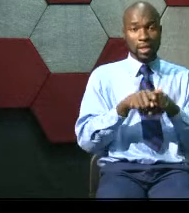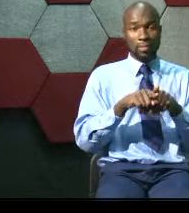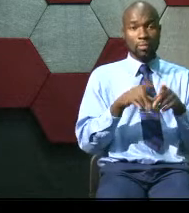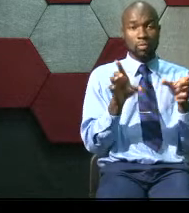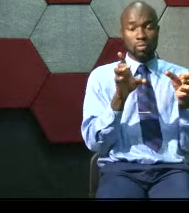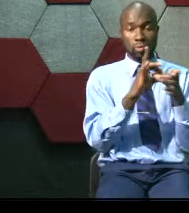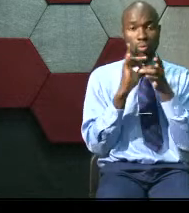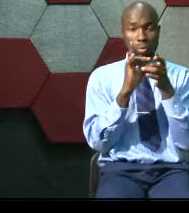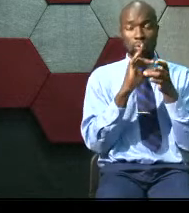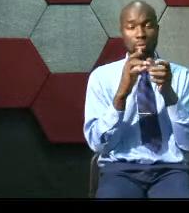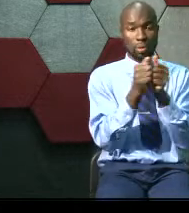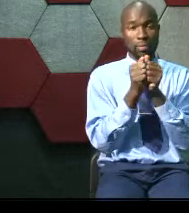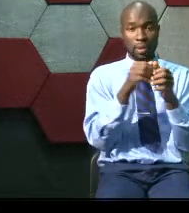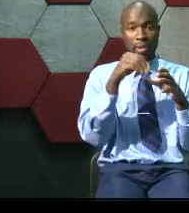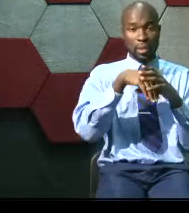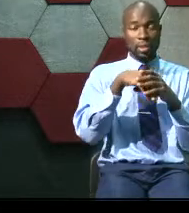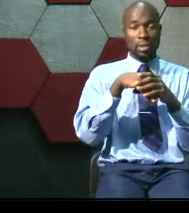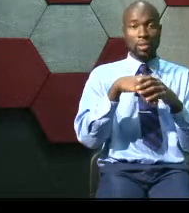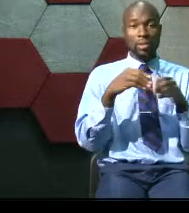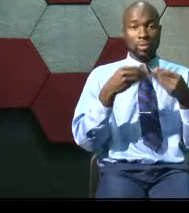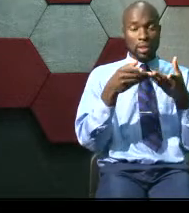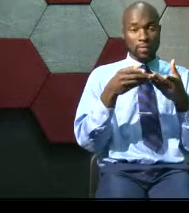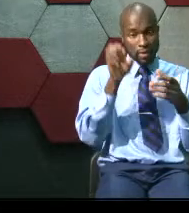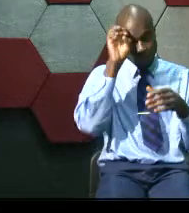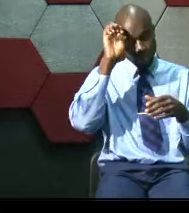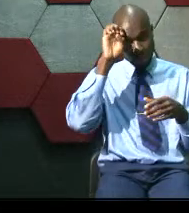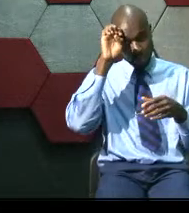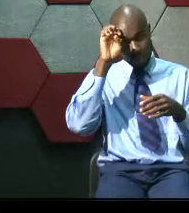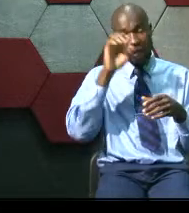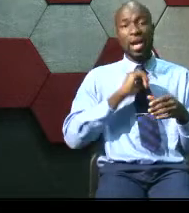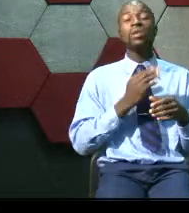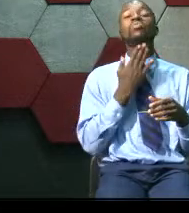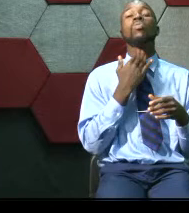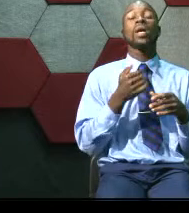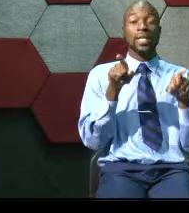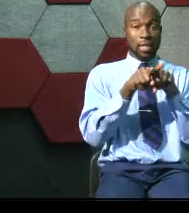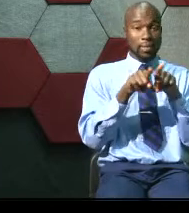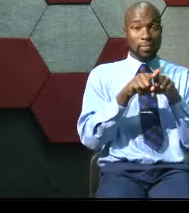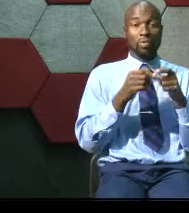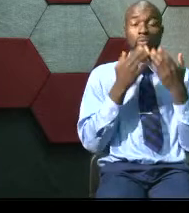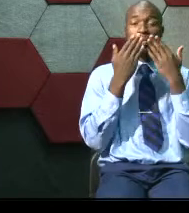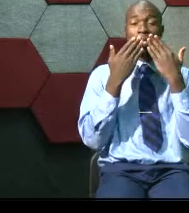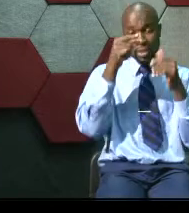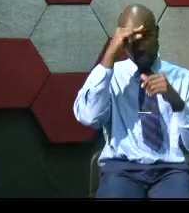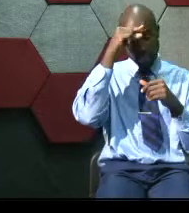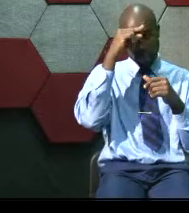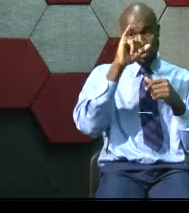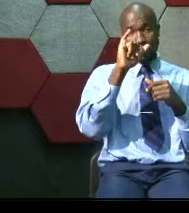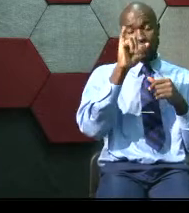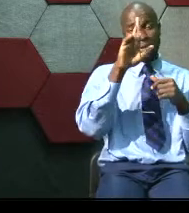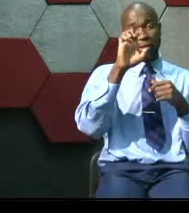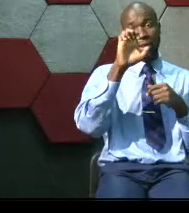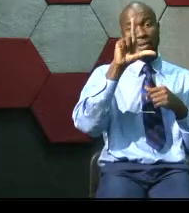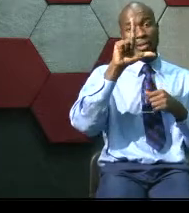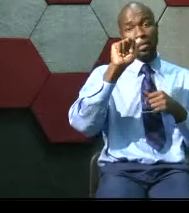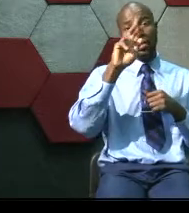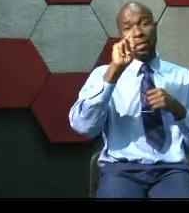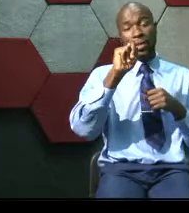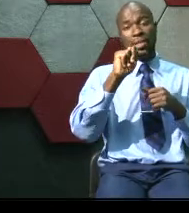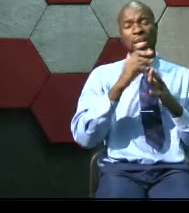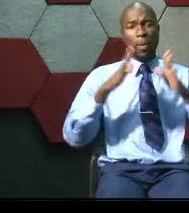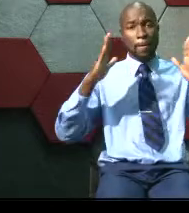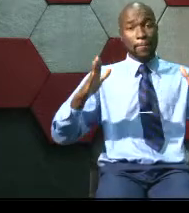a lasting impact on Kenya's education. I would like to therefore thank the Government of Ireland, our